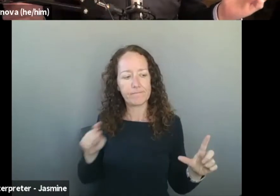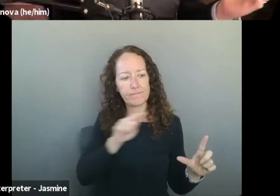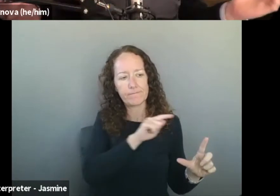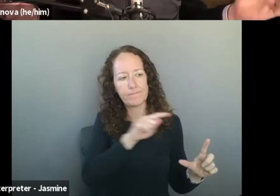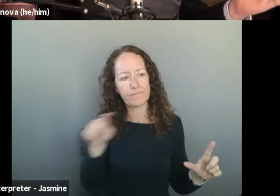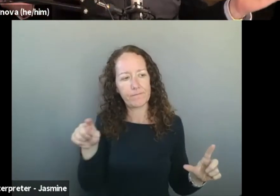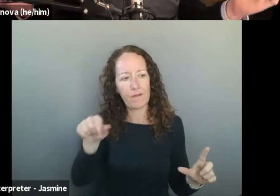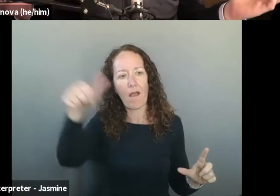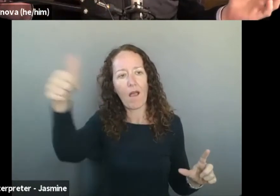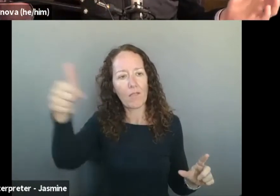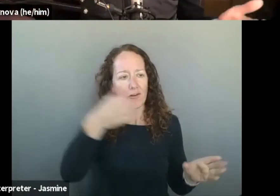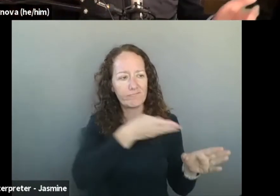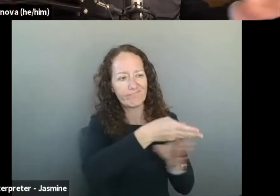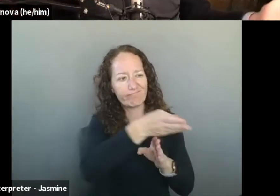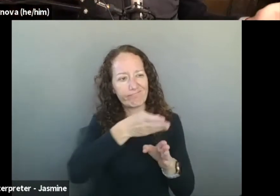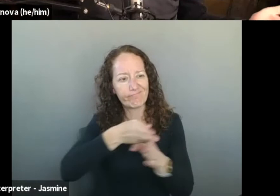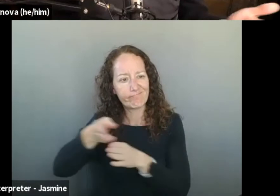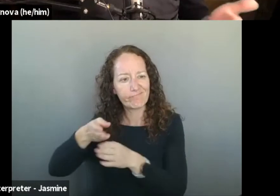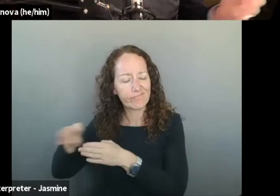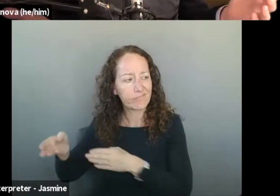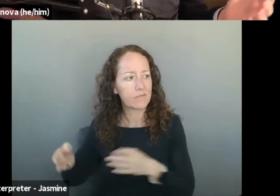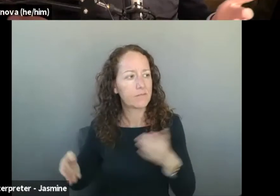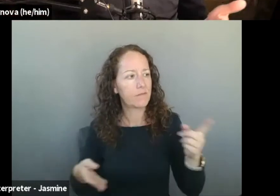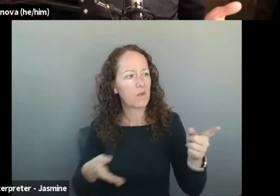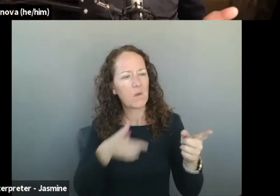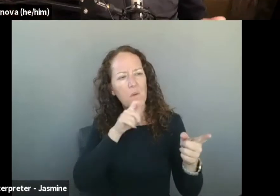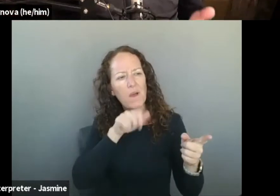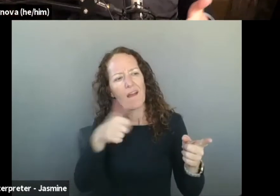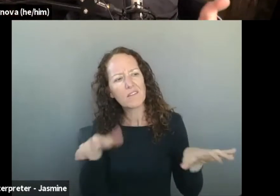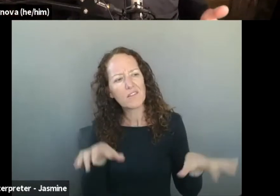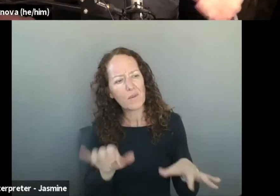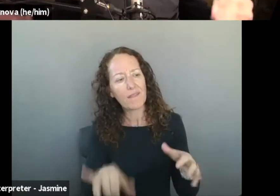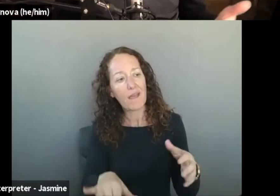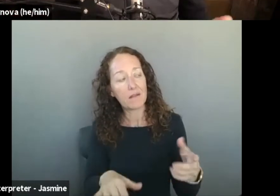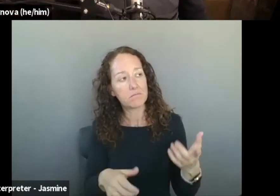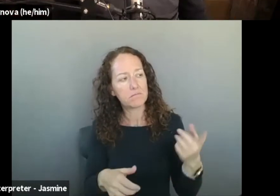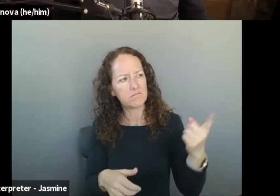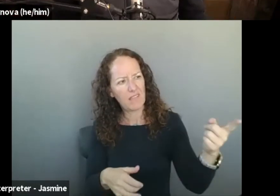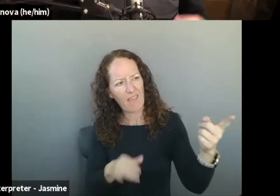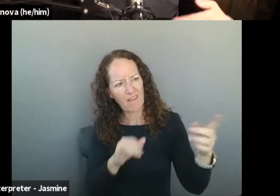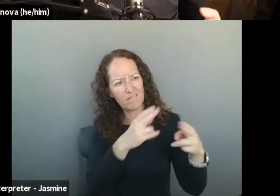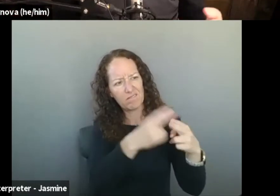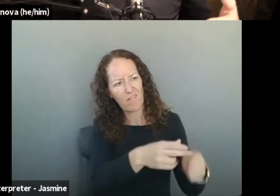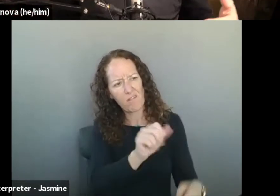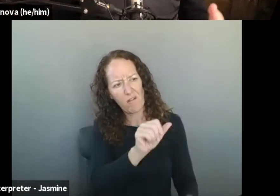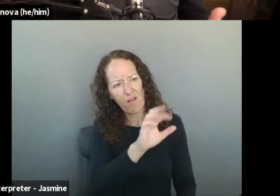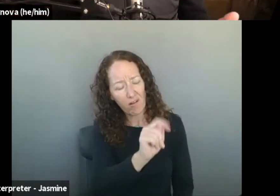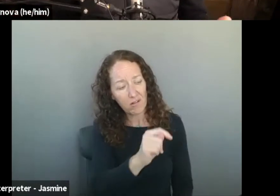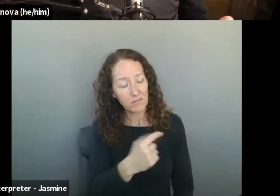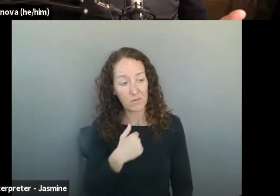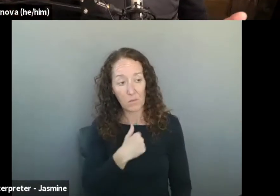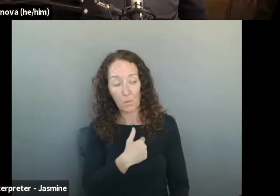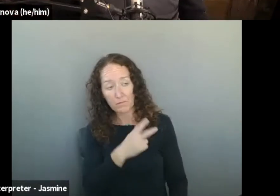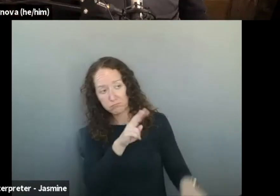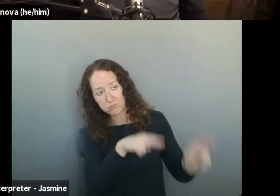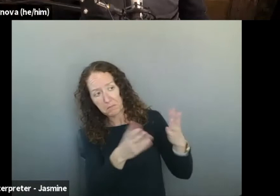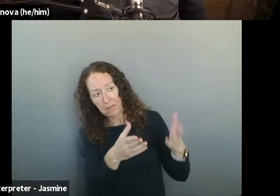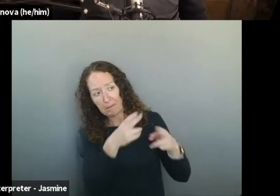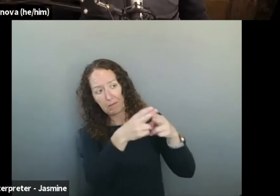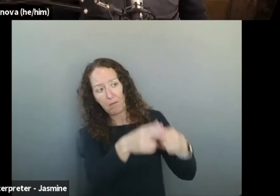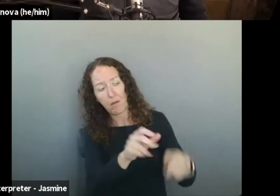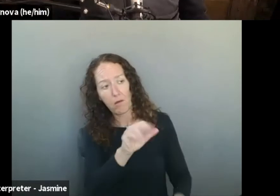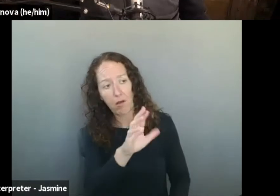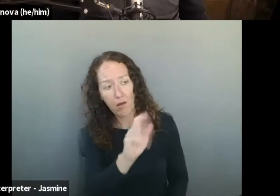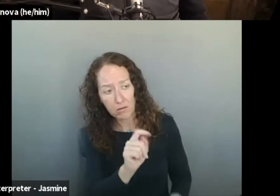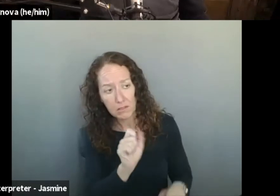Do they consider it art? Might we consider it art? Might we work together as we look for collaborations or other